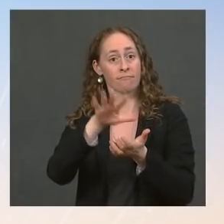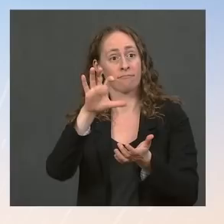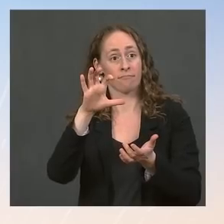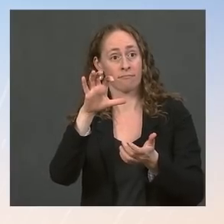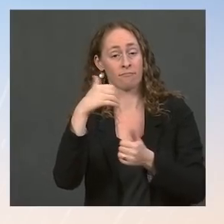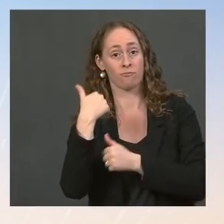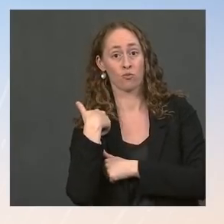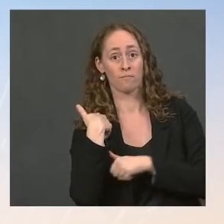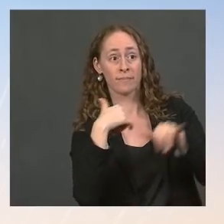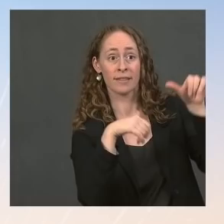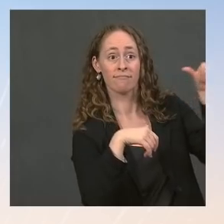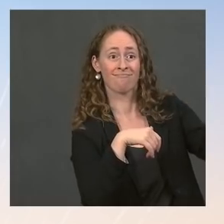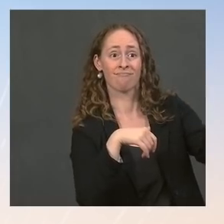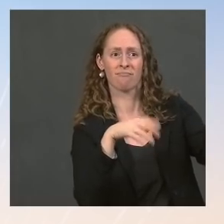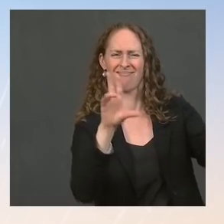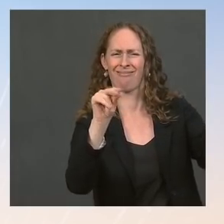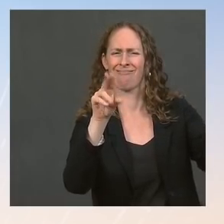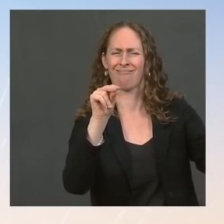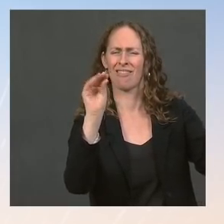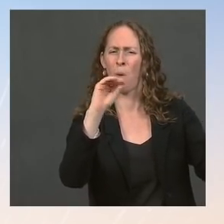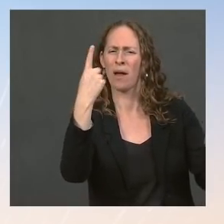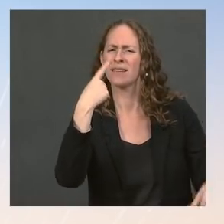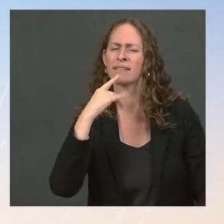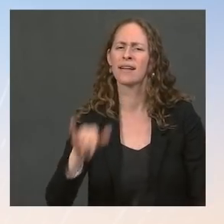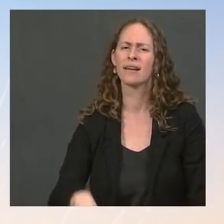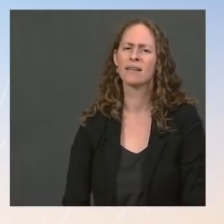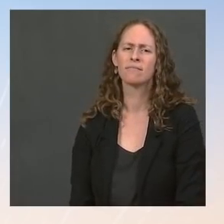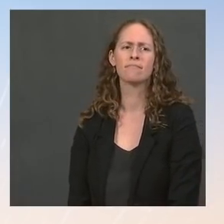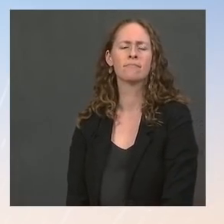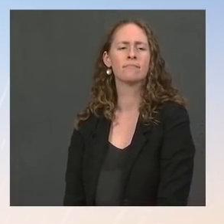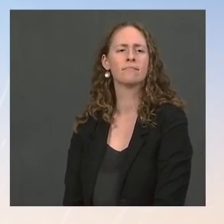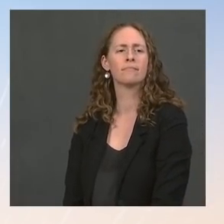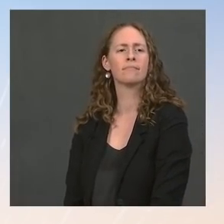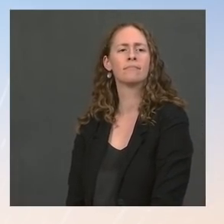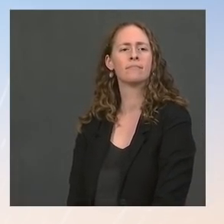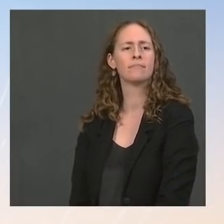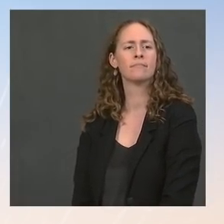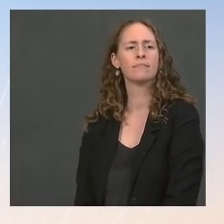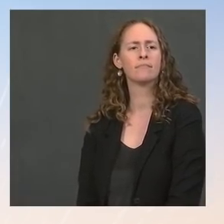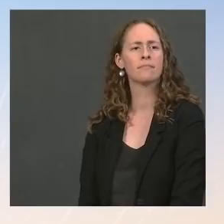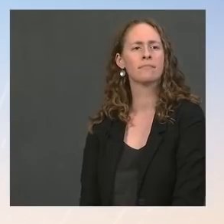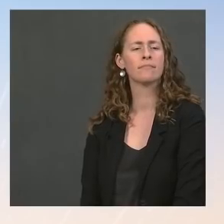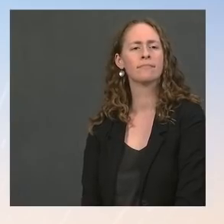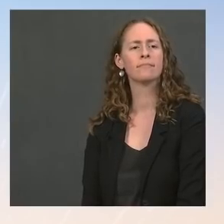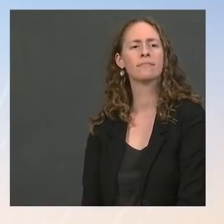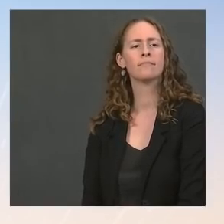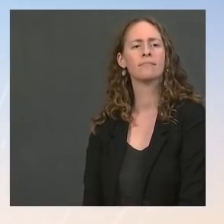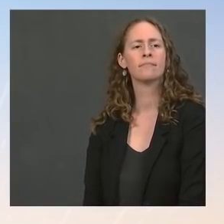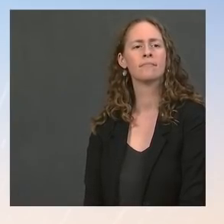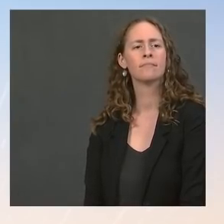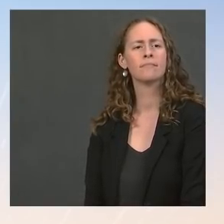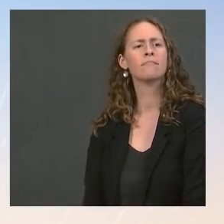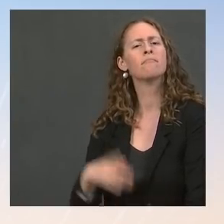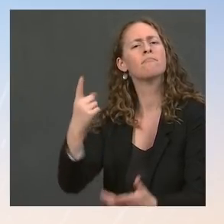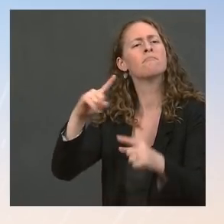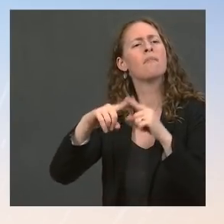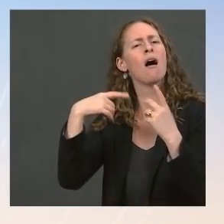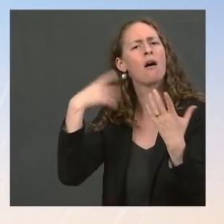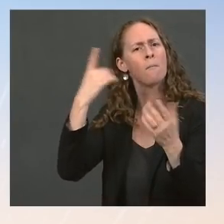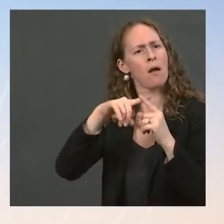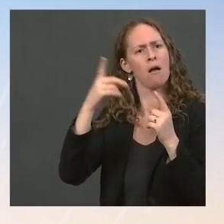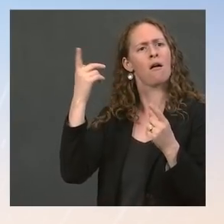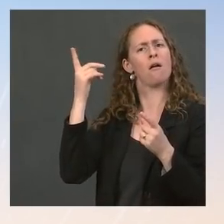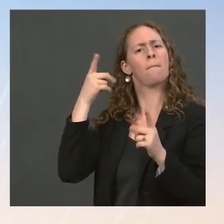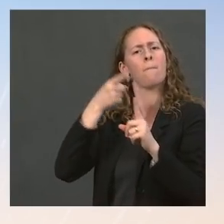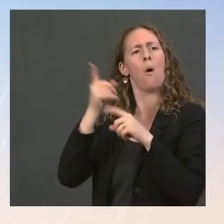So it was about sustainability. He was not saying that nobody told him 2,500 should